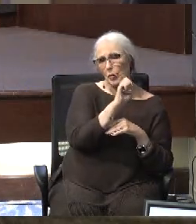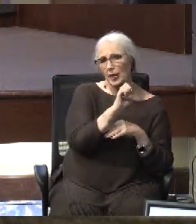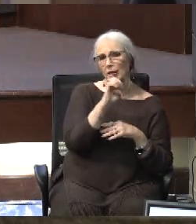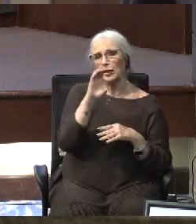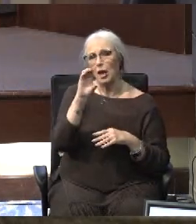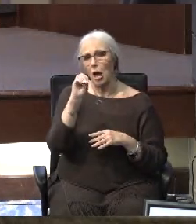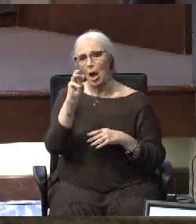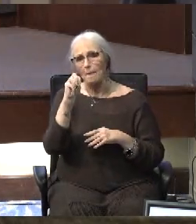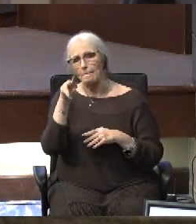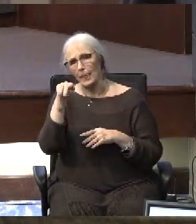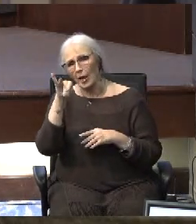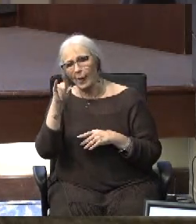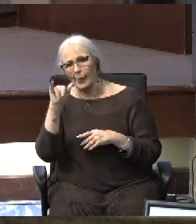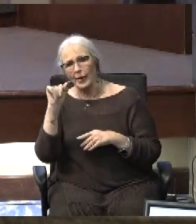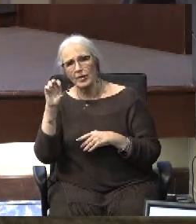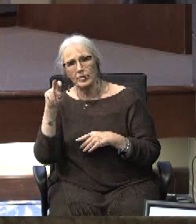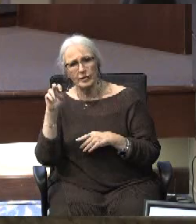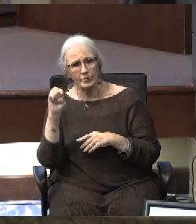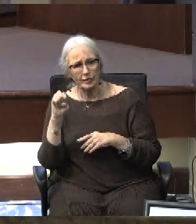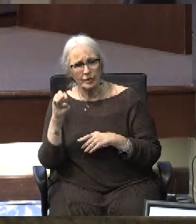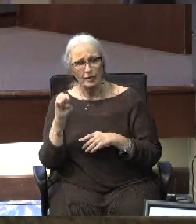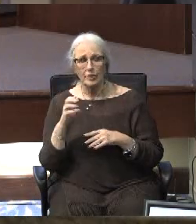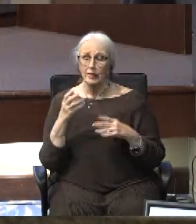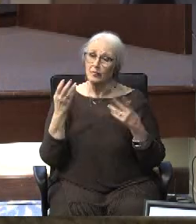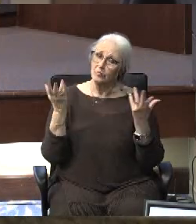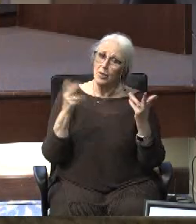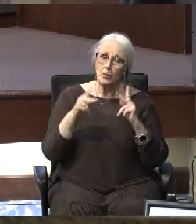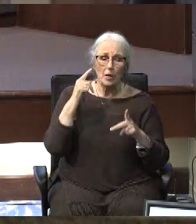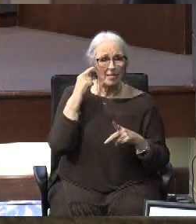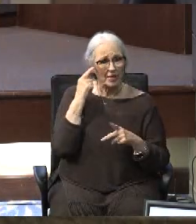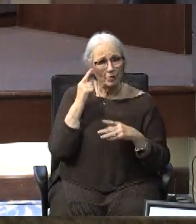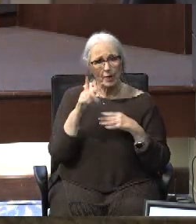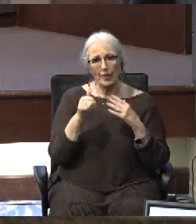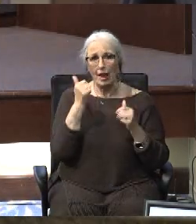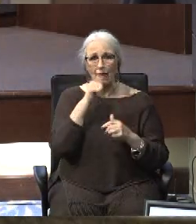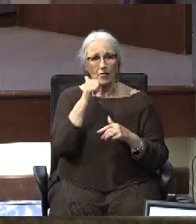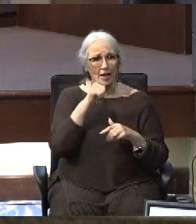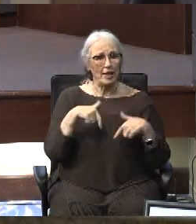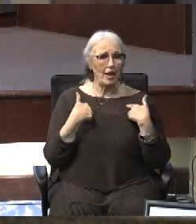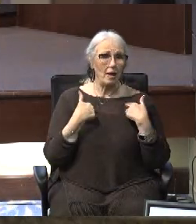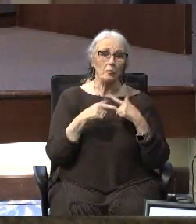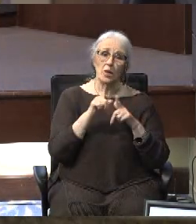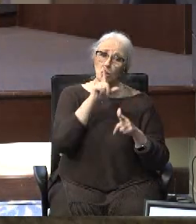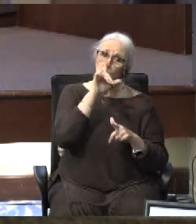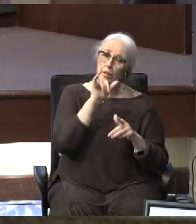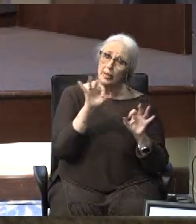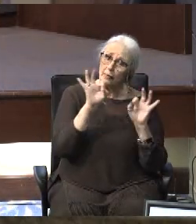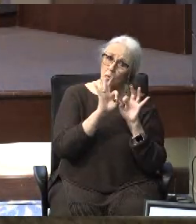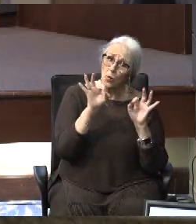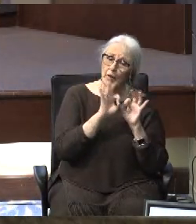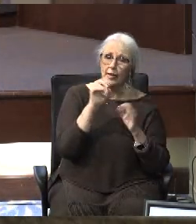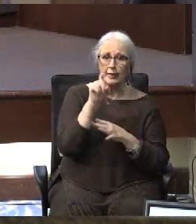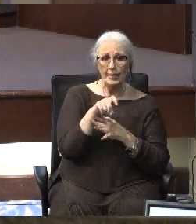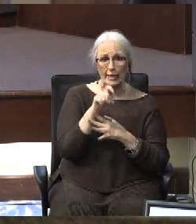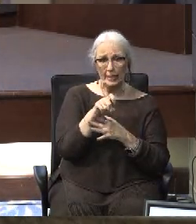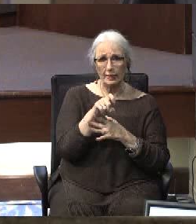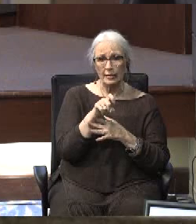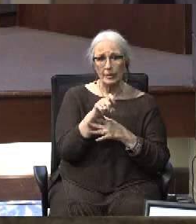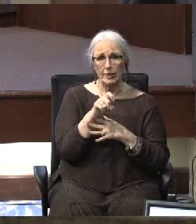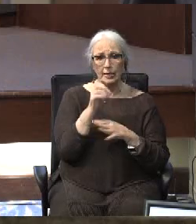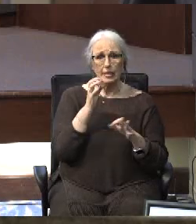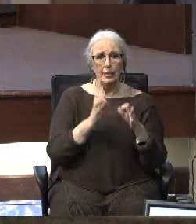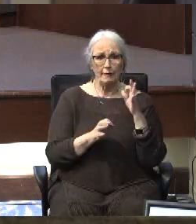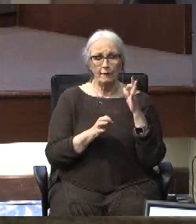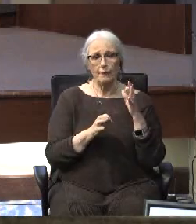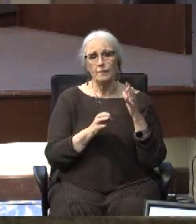is top of mind for everybody living their everyday life. But it's something that is necessary and needed if we're gonna, be